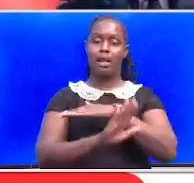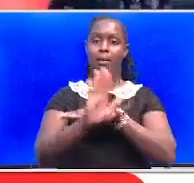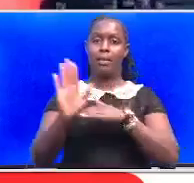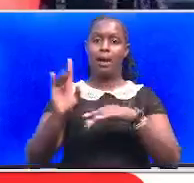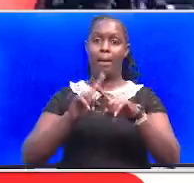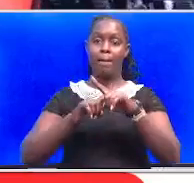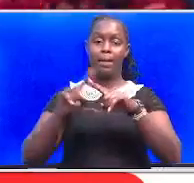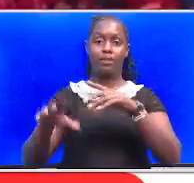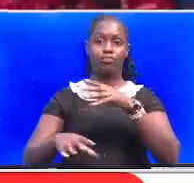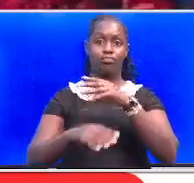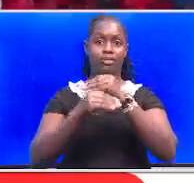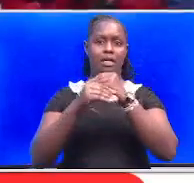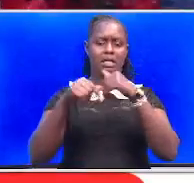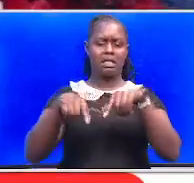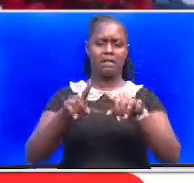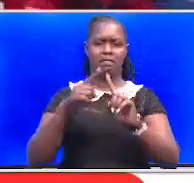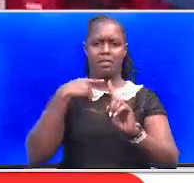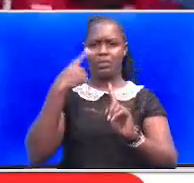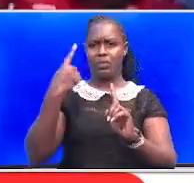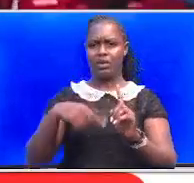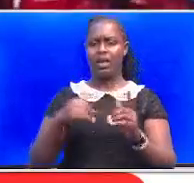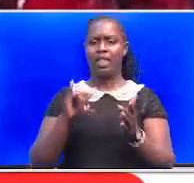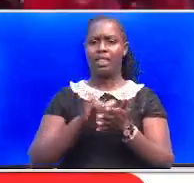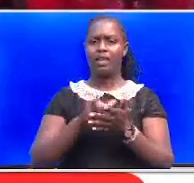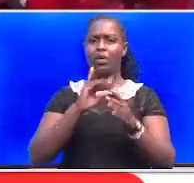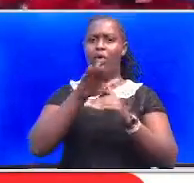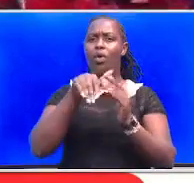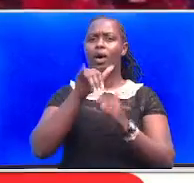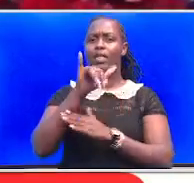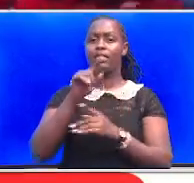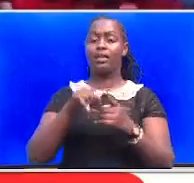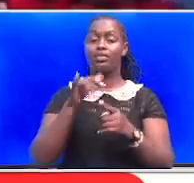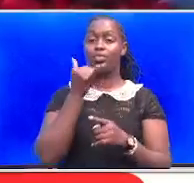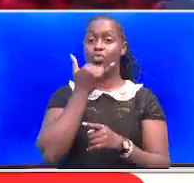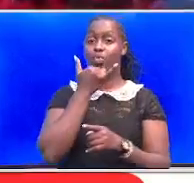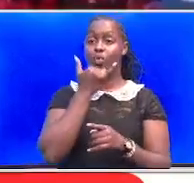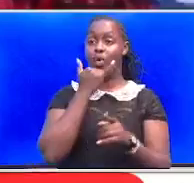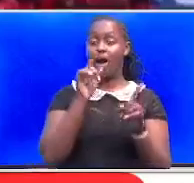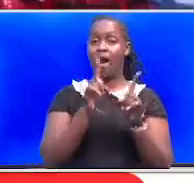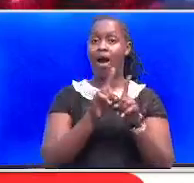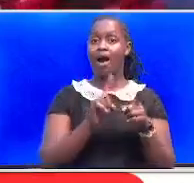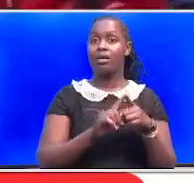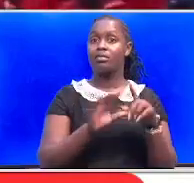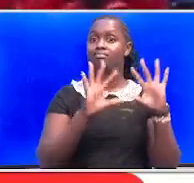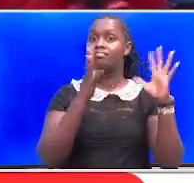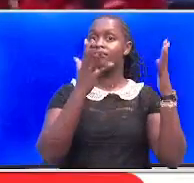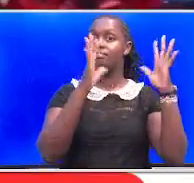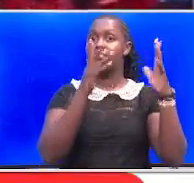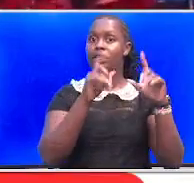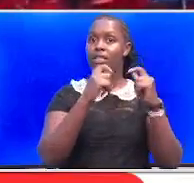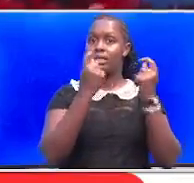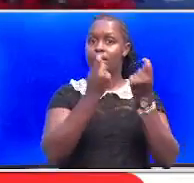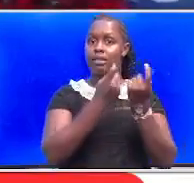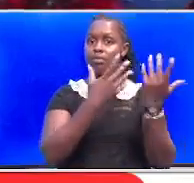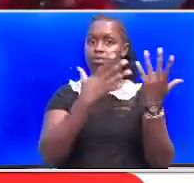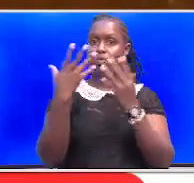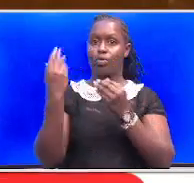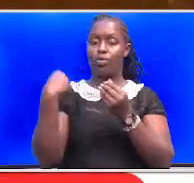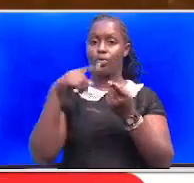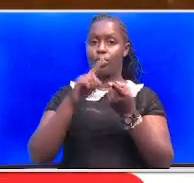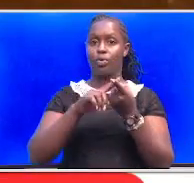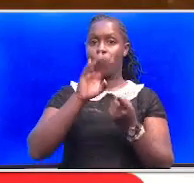Ababu refuted claims of his ministry, taking freeloaders disguised as a cheering squad to the recent Paralympic Games in Berlin,